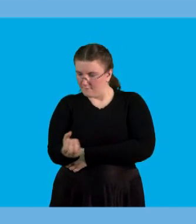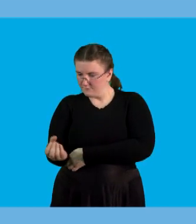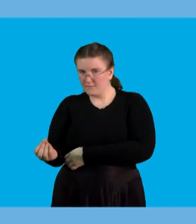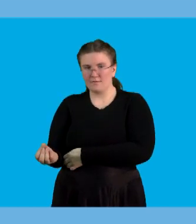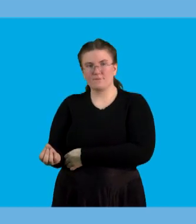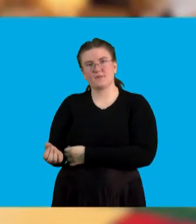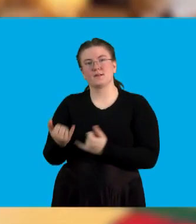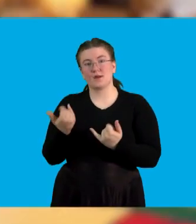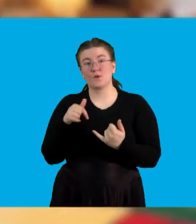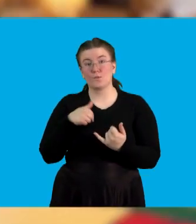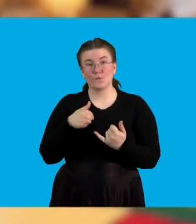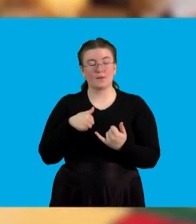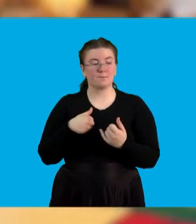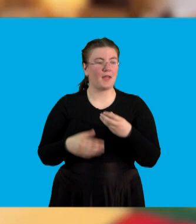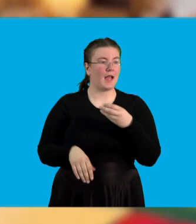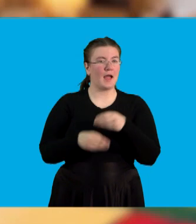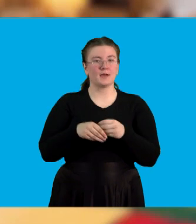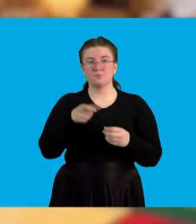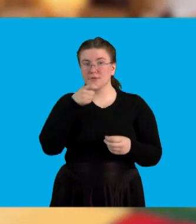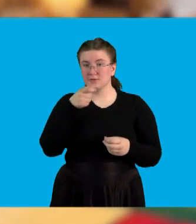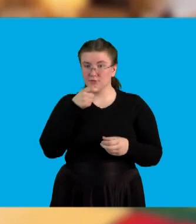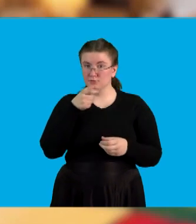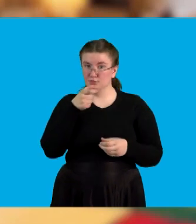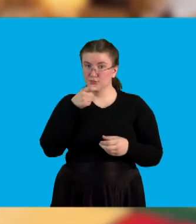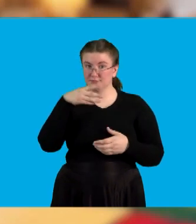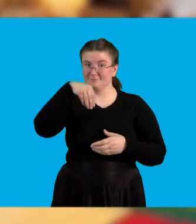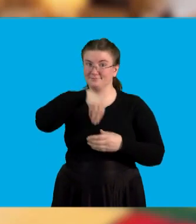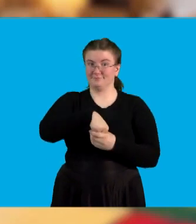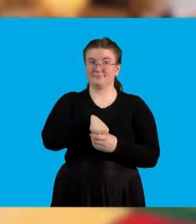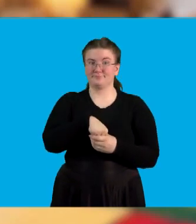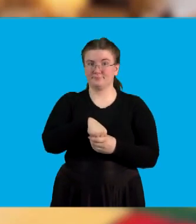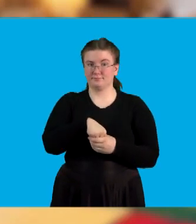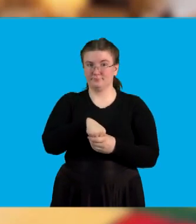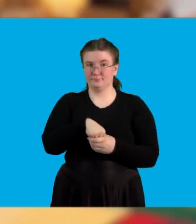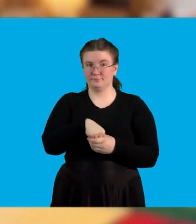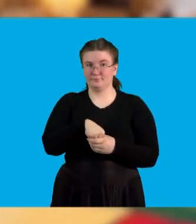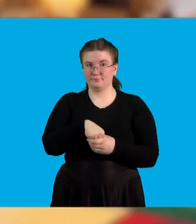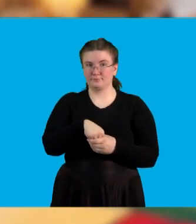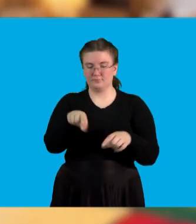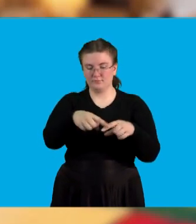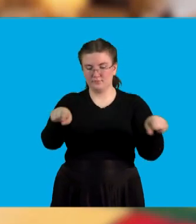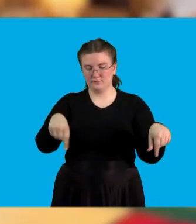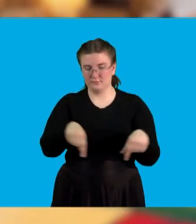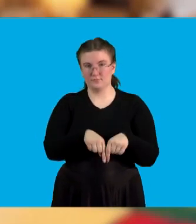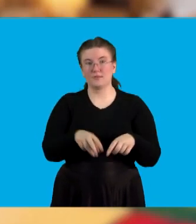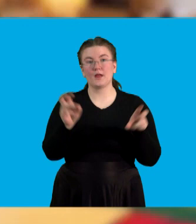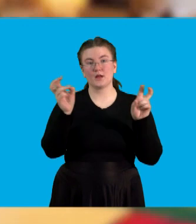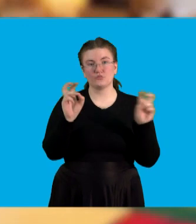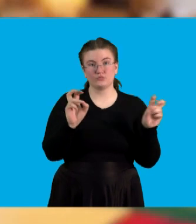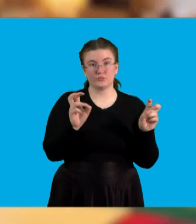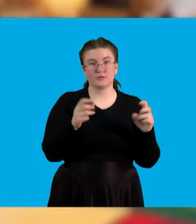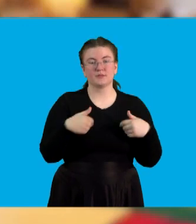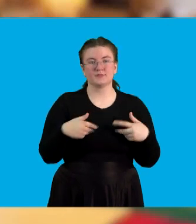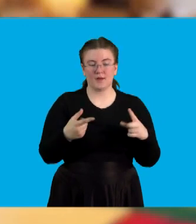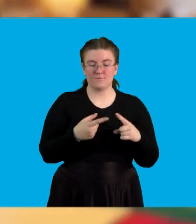adding a cell or adding an energy source or a battery into the circuit, the electrons will start